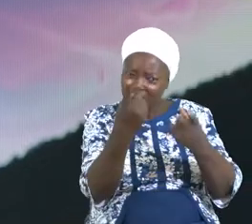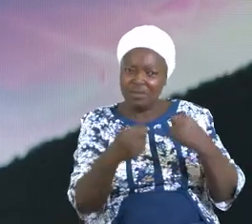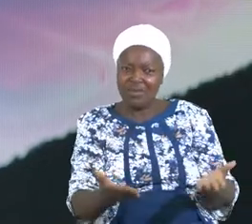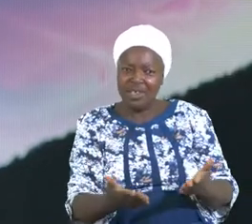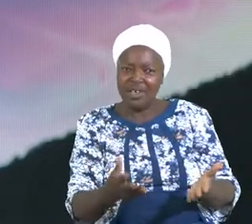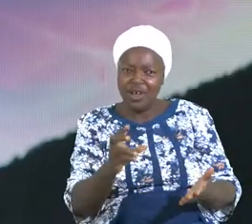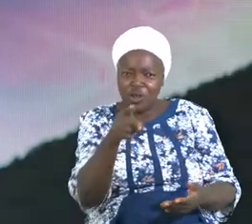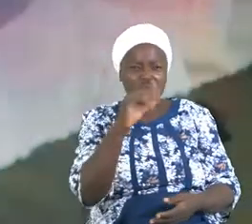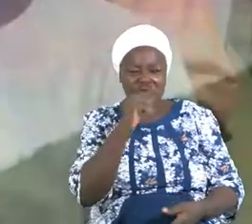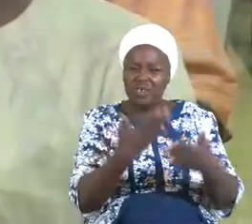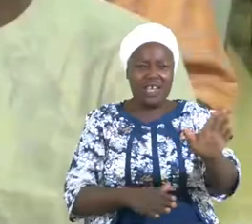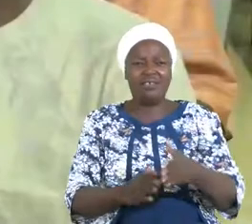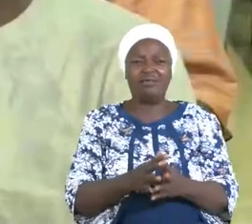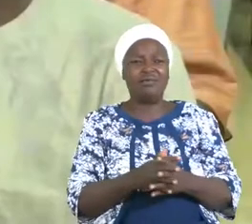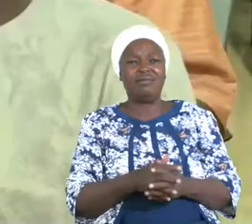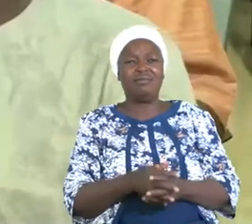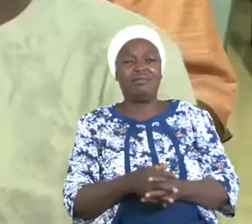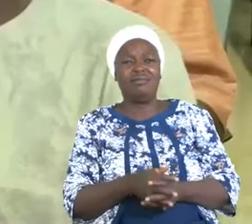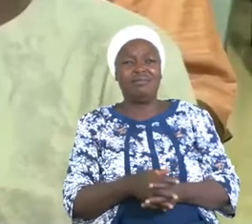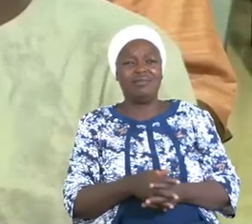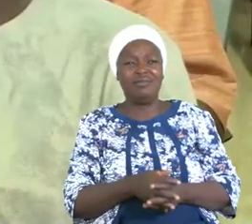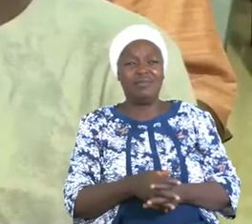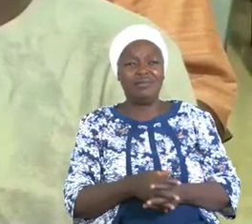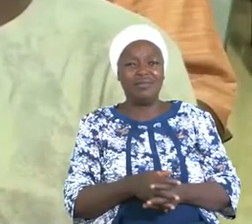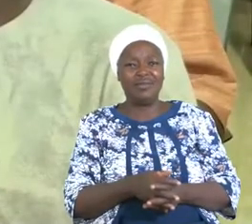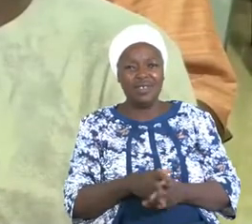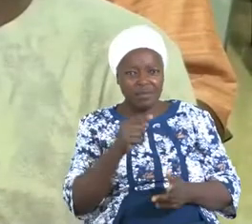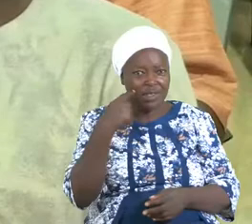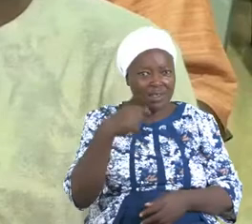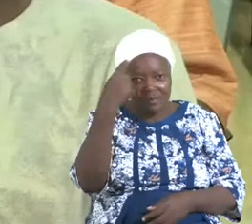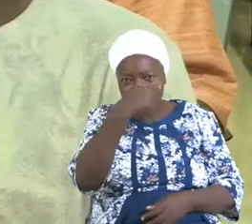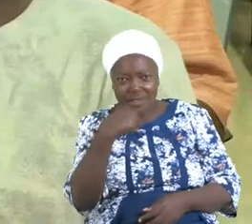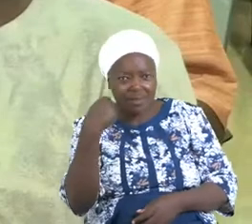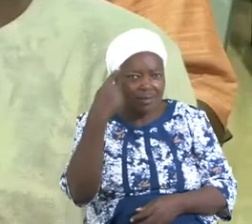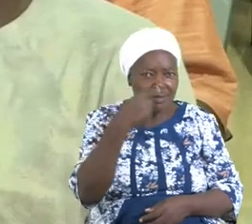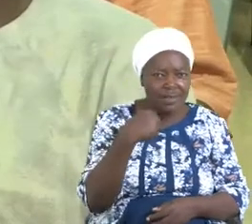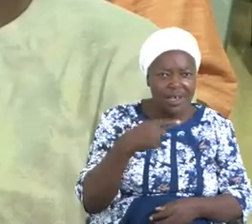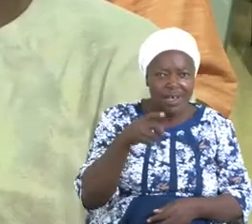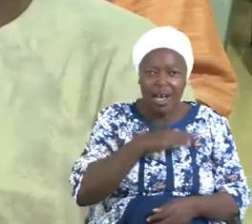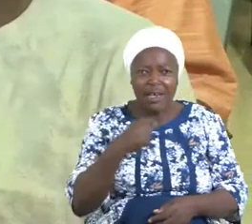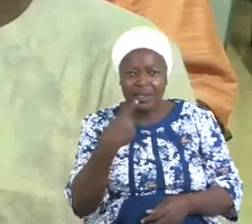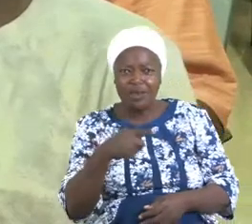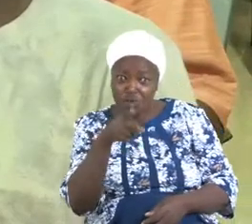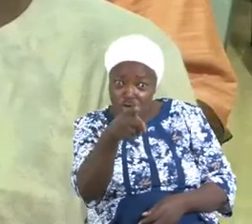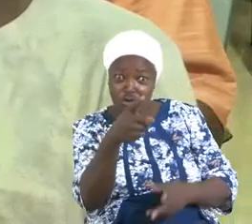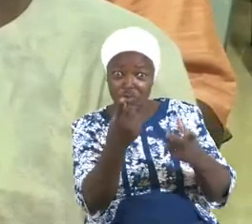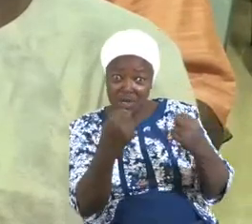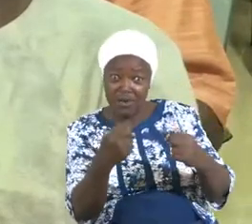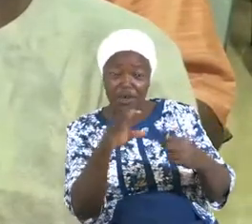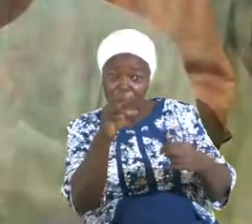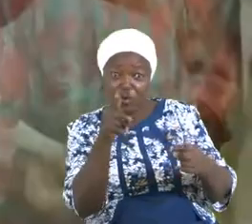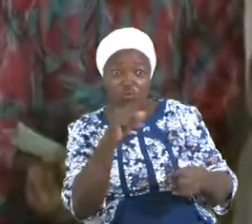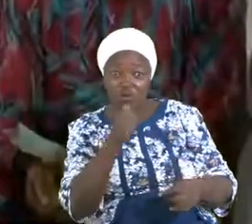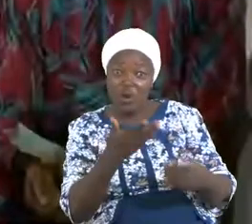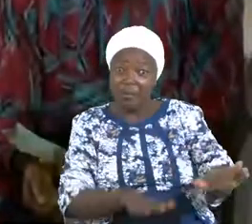not perish. Let me see your face there. I said, you came so you will not perish.